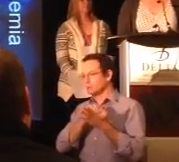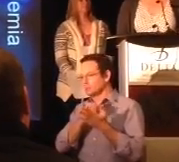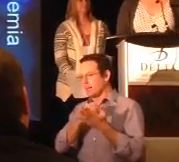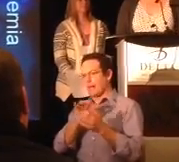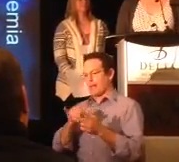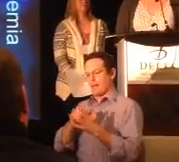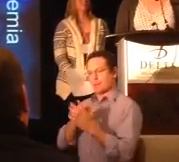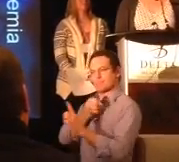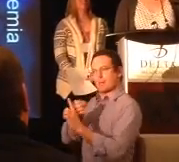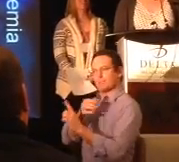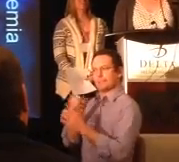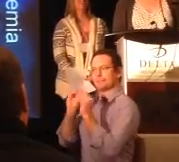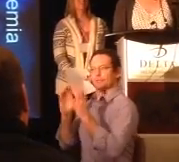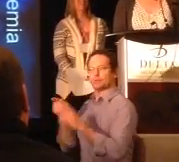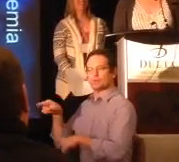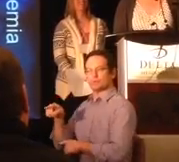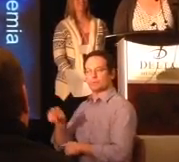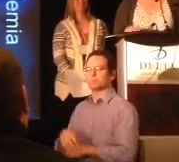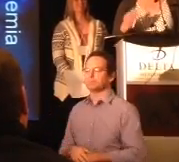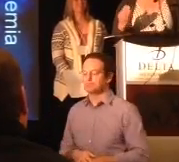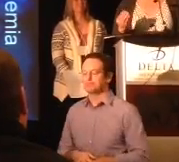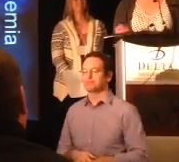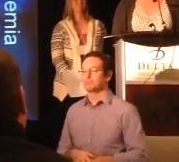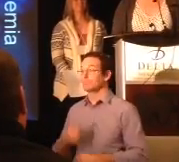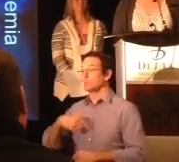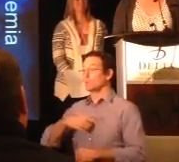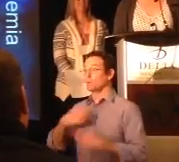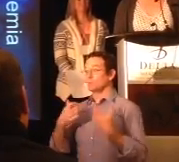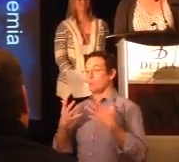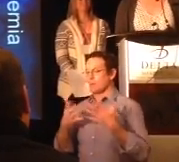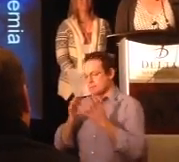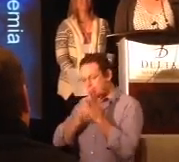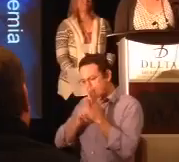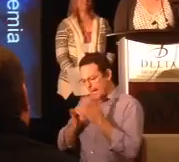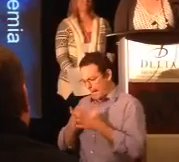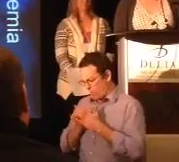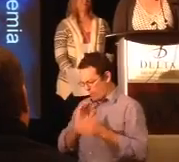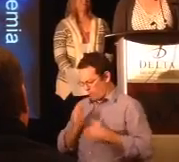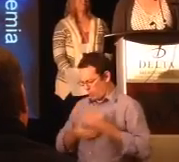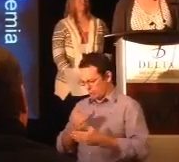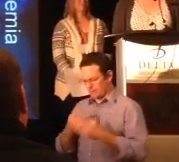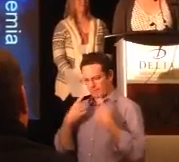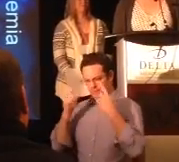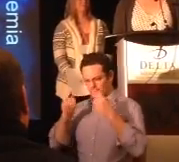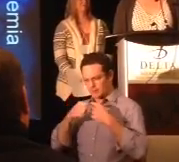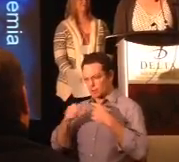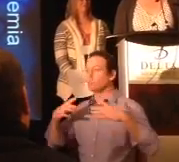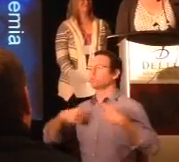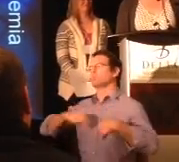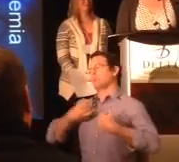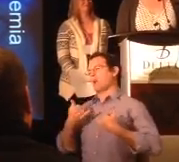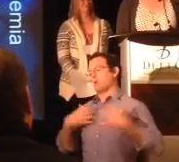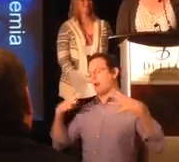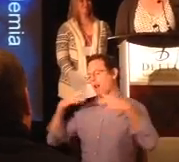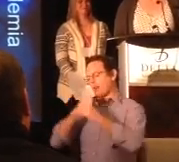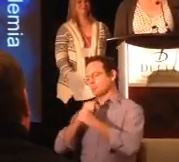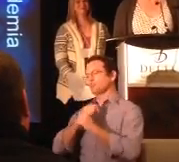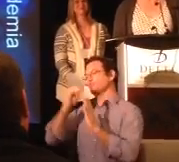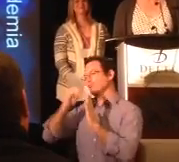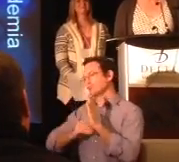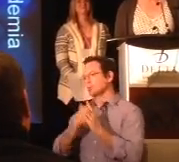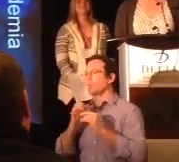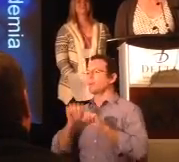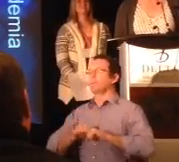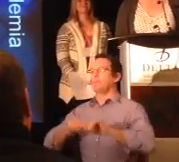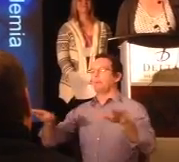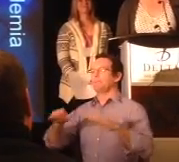process, and we're working right now to summarize that process in an e-publication. But most magically and most importantly, we're seeing